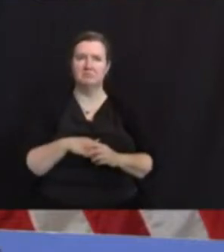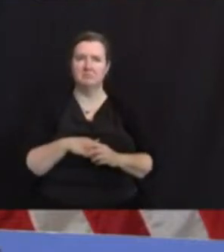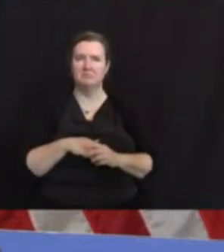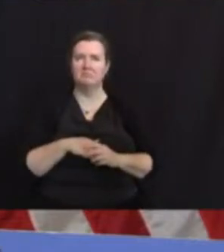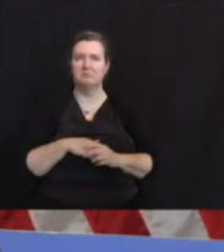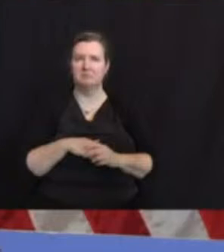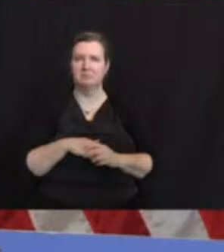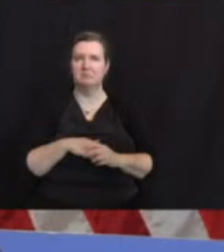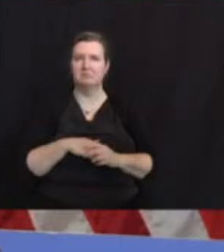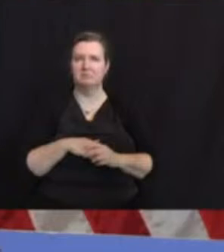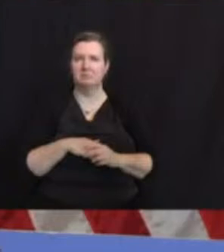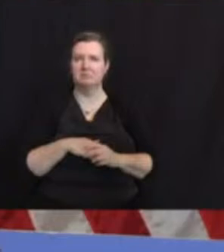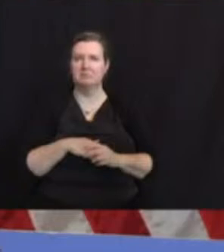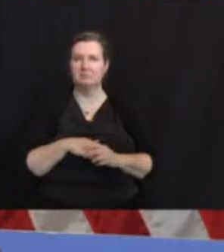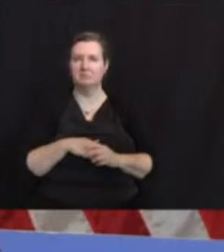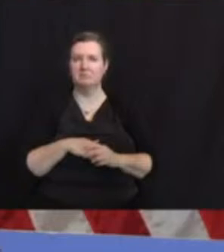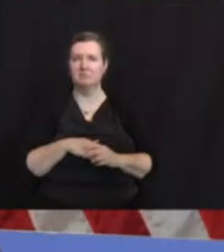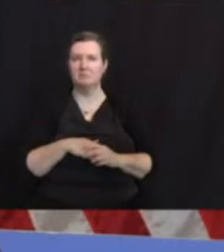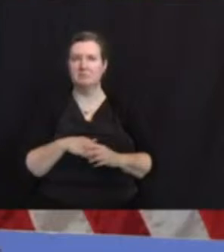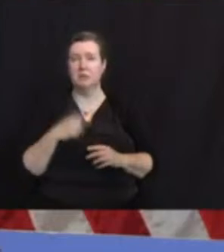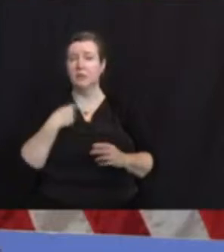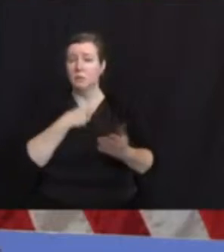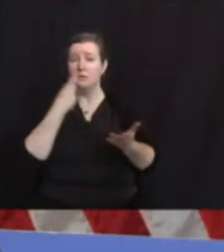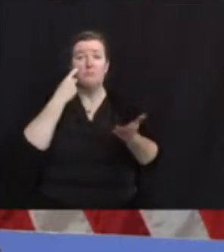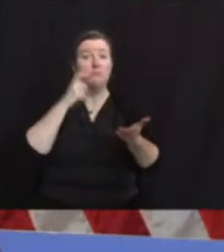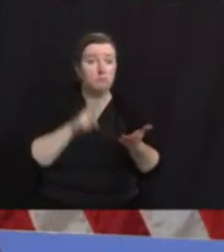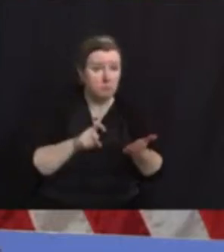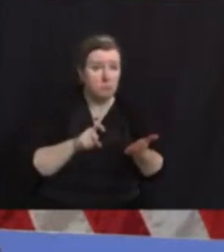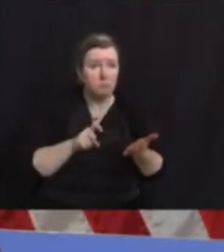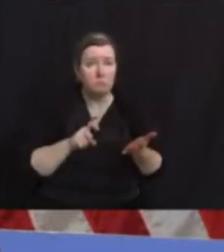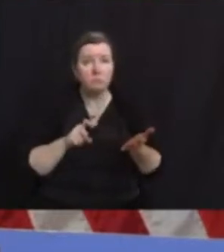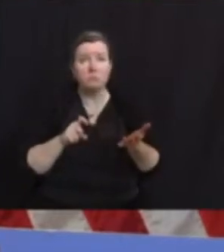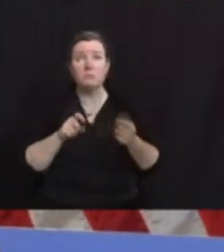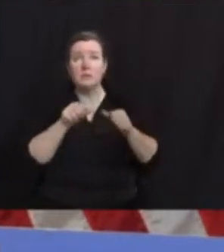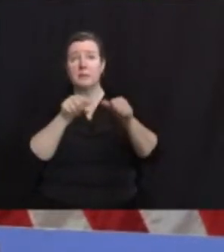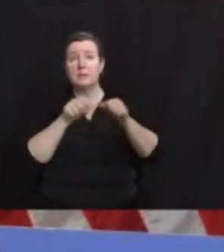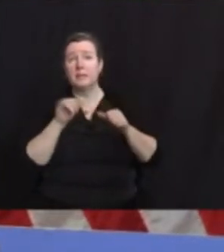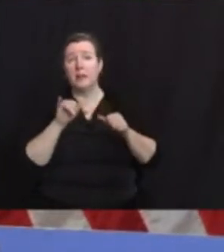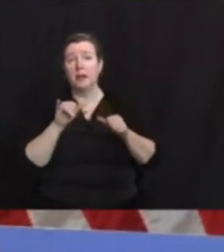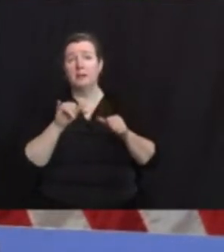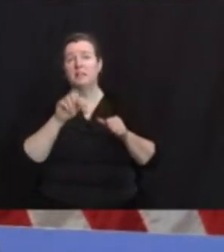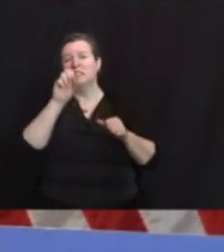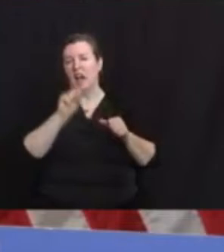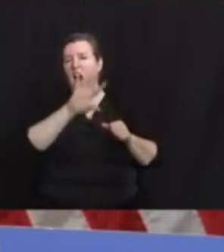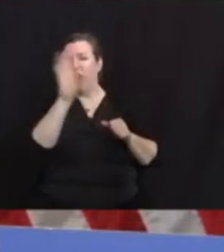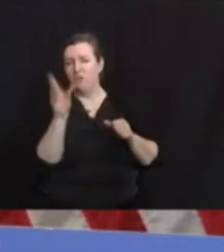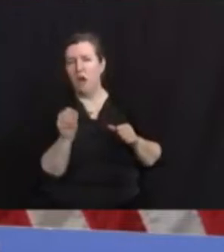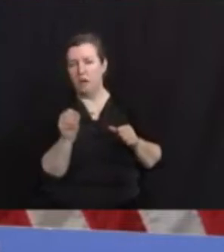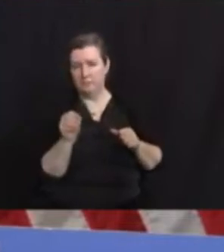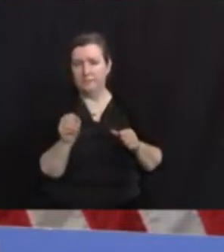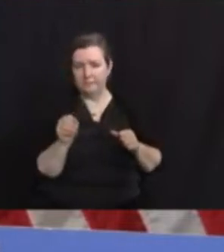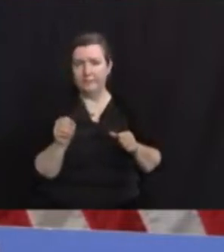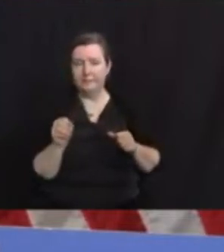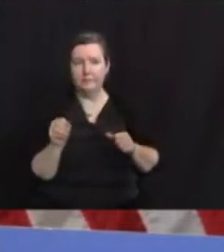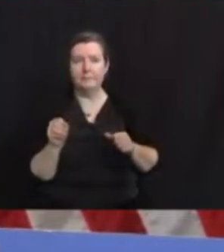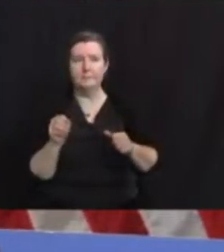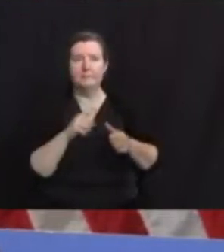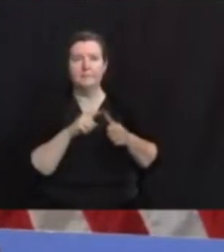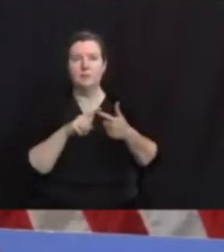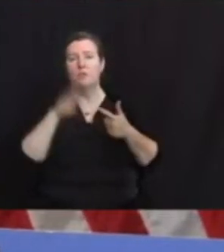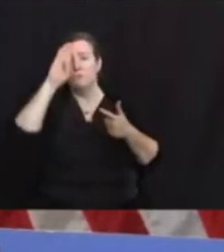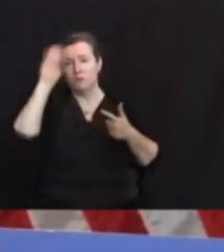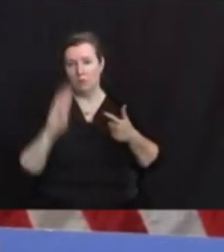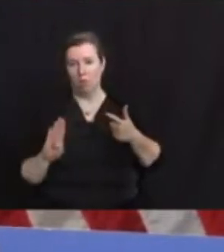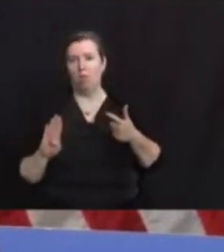this. We are seeing that in places like South Africa and Brazil, there is some sort